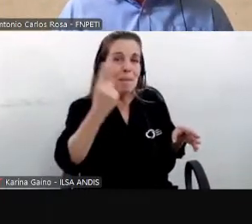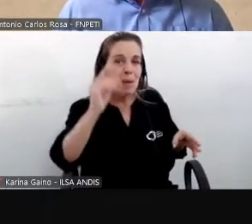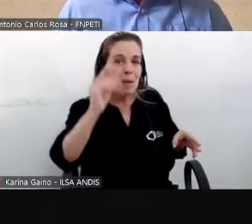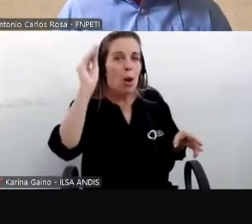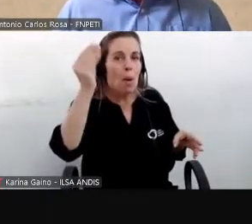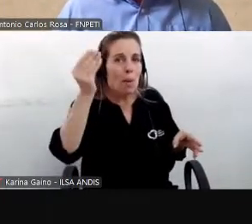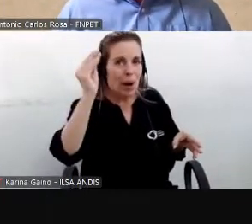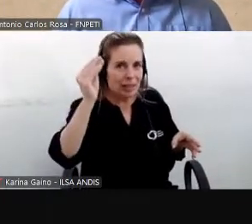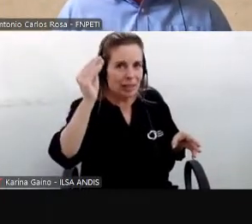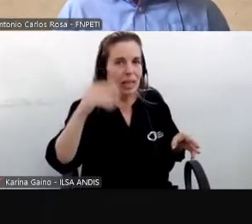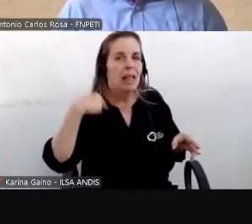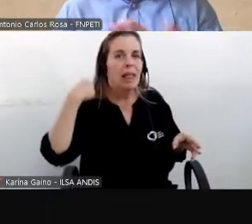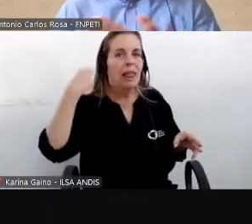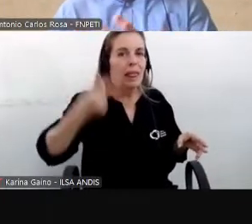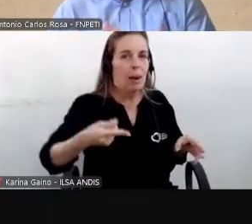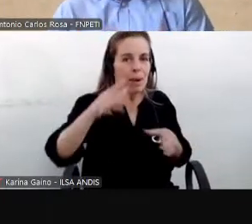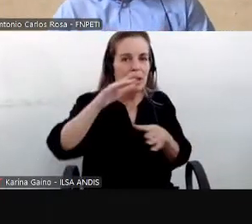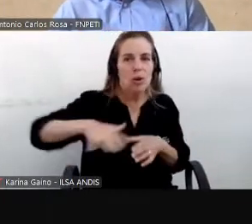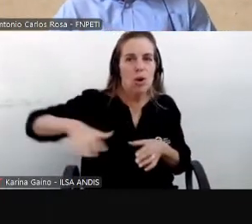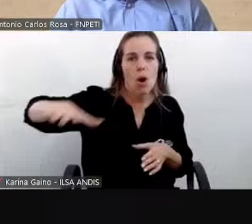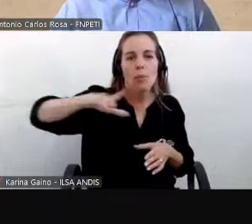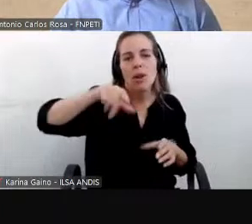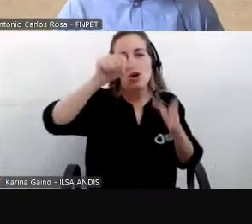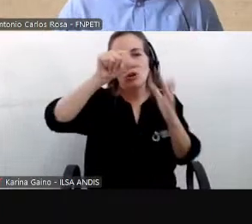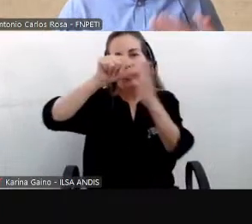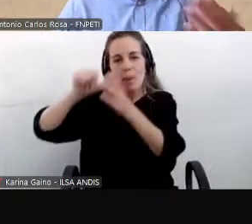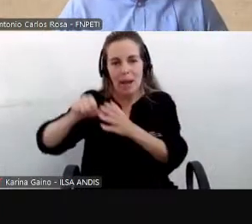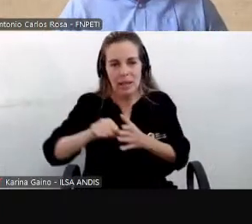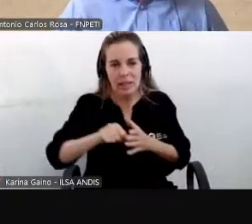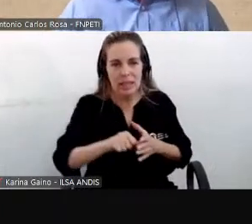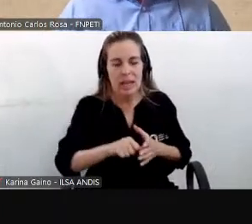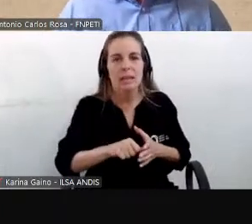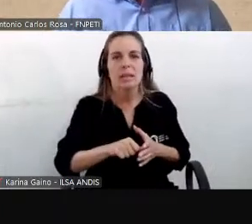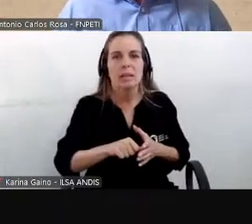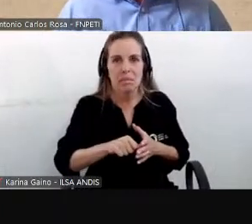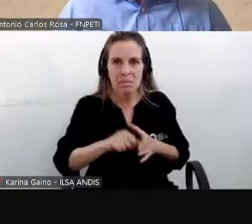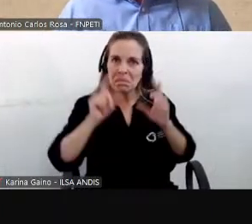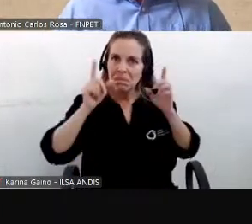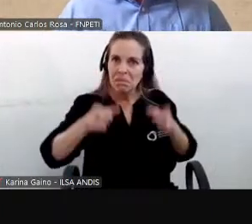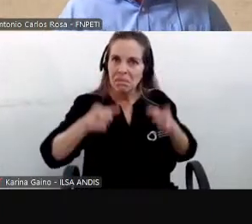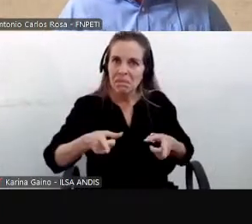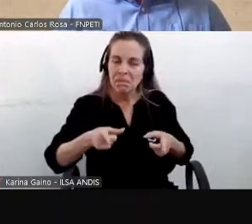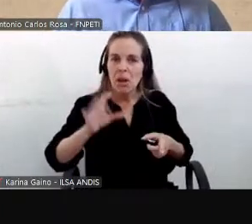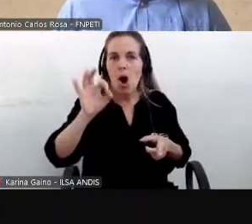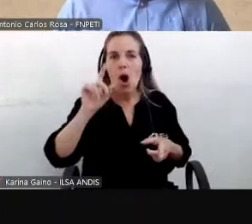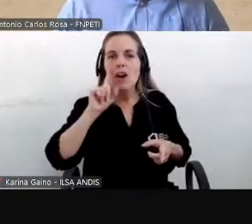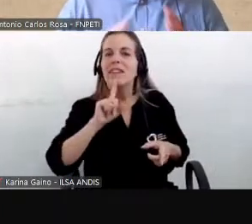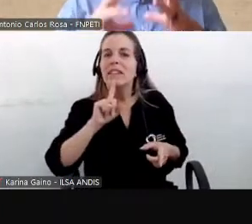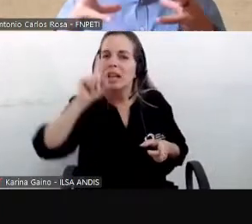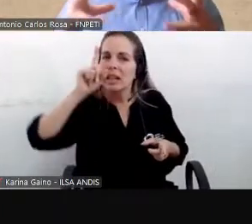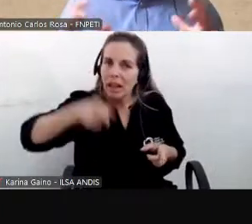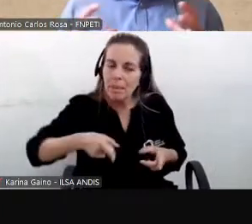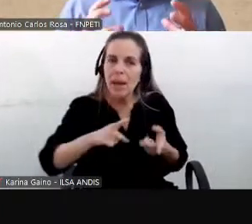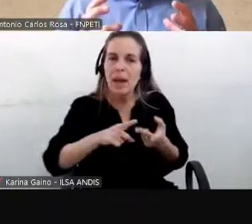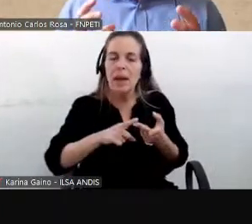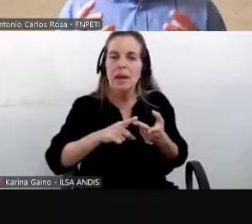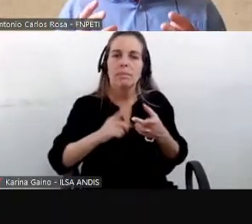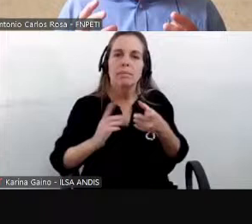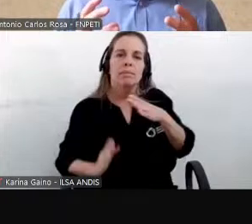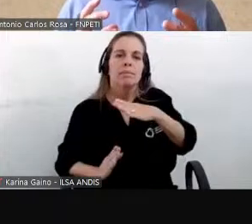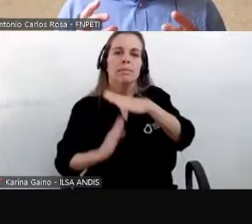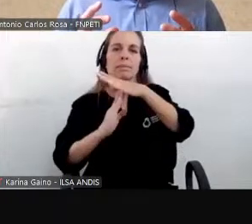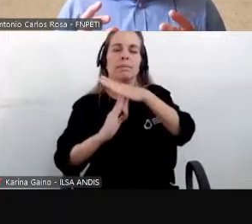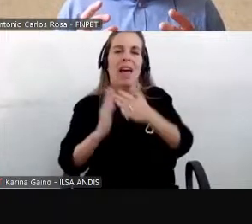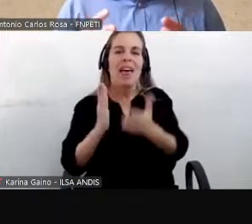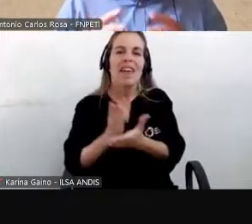90s, first in Brazil, then in the international communities, including in the ILO